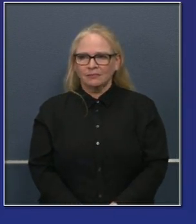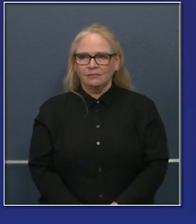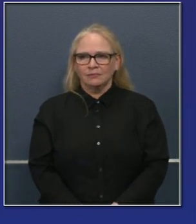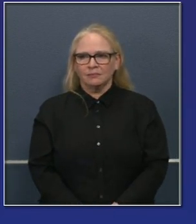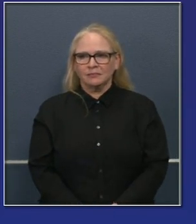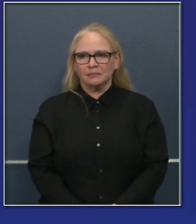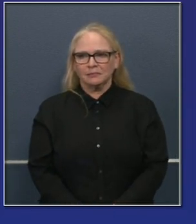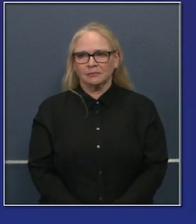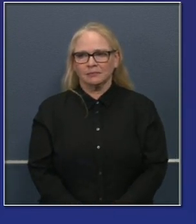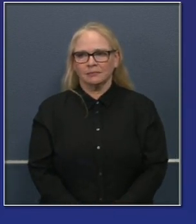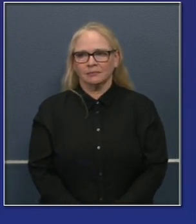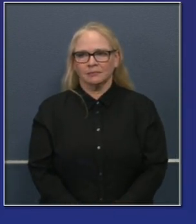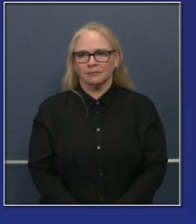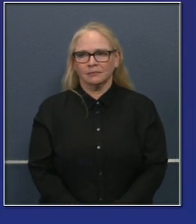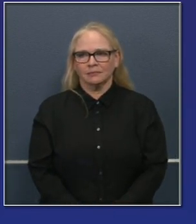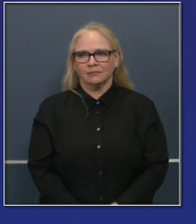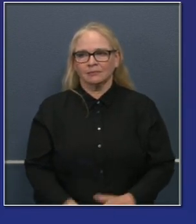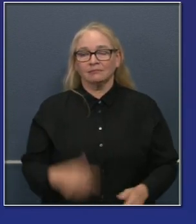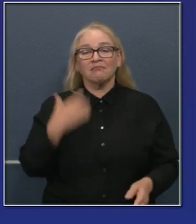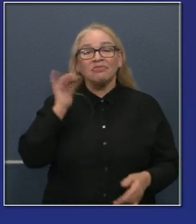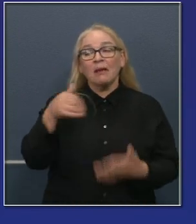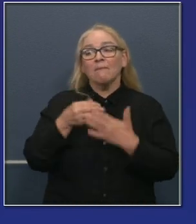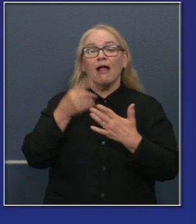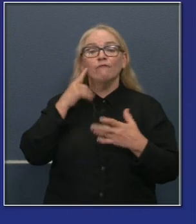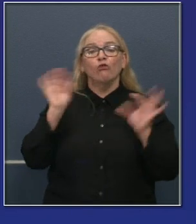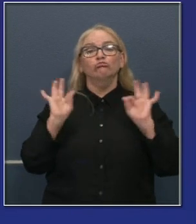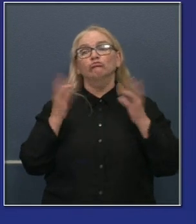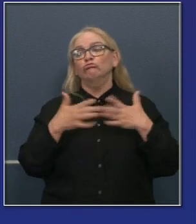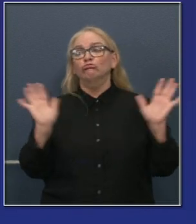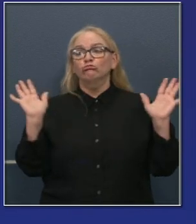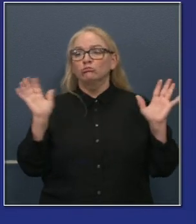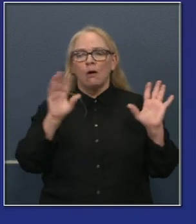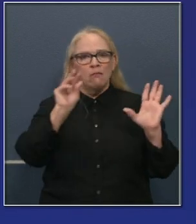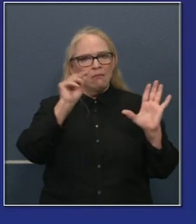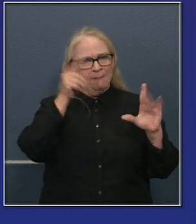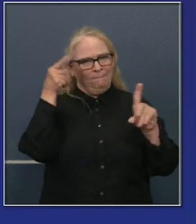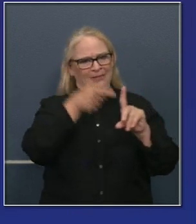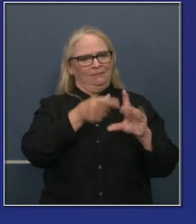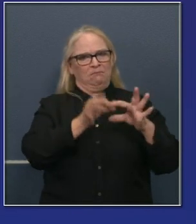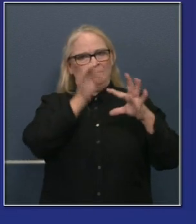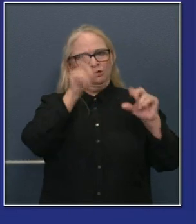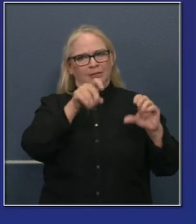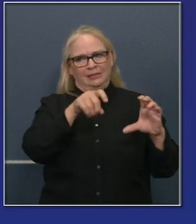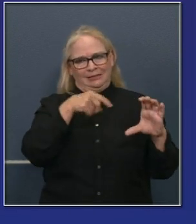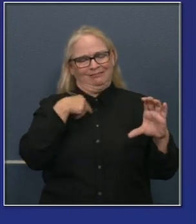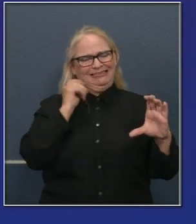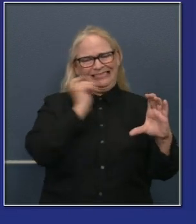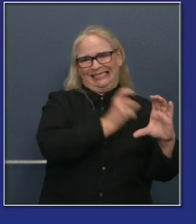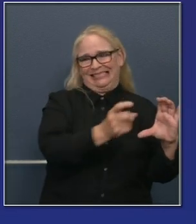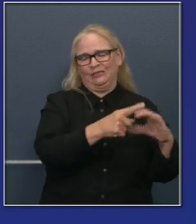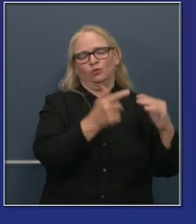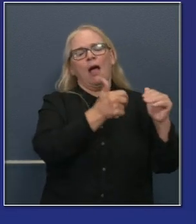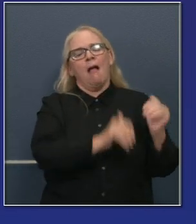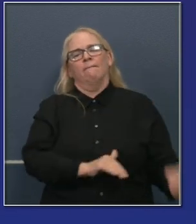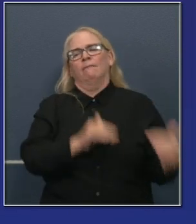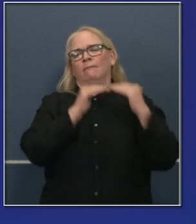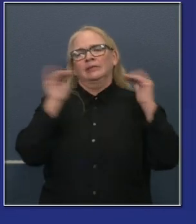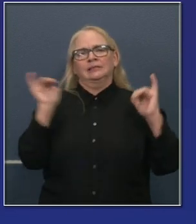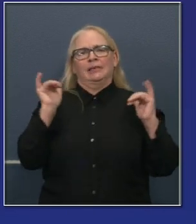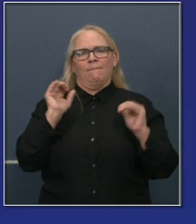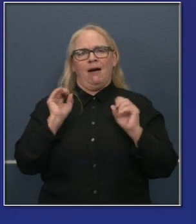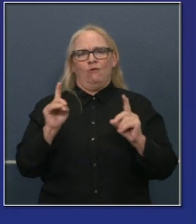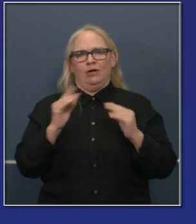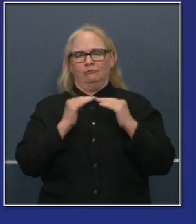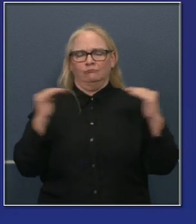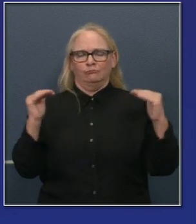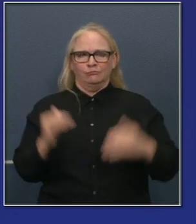substantively putting real resources and heft into advancing that point of view as well. So the question a lot